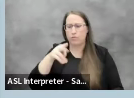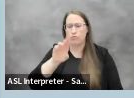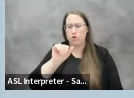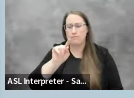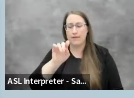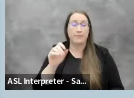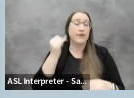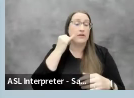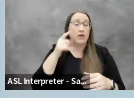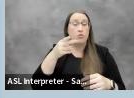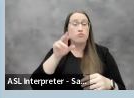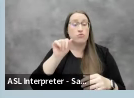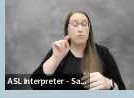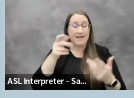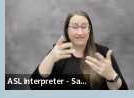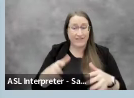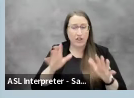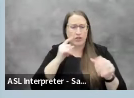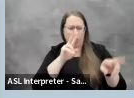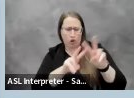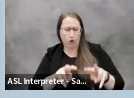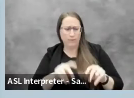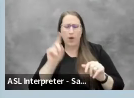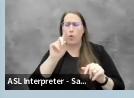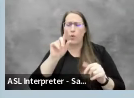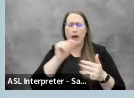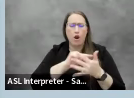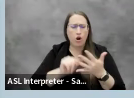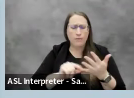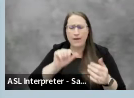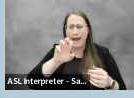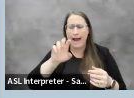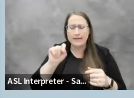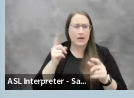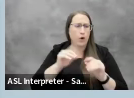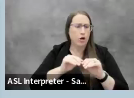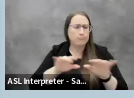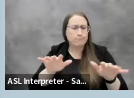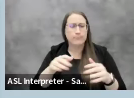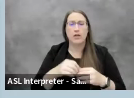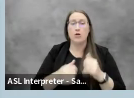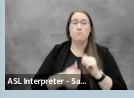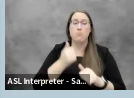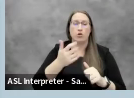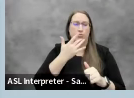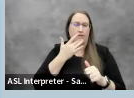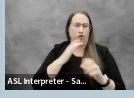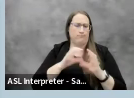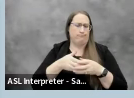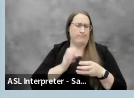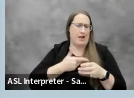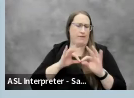finished, and see what happened to those assets and where they went. Most of us would prefer to keep our family matters